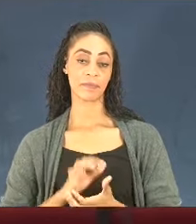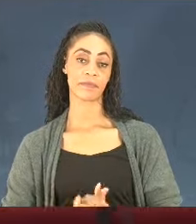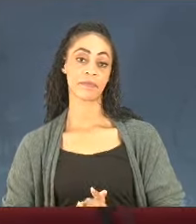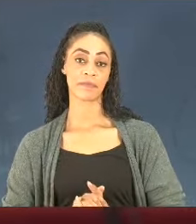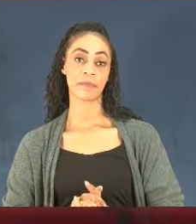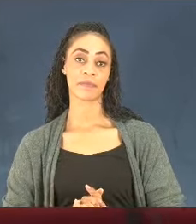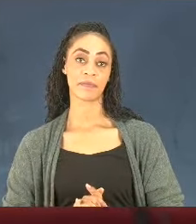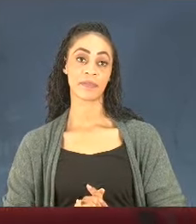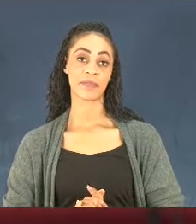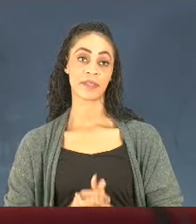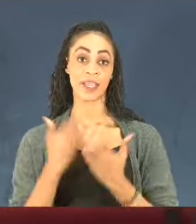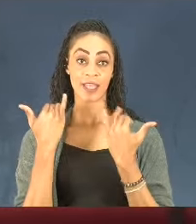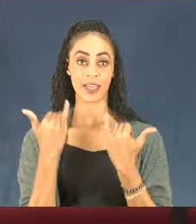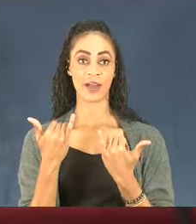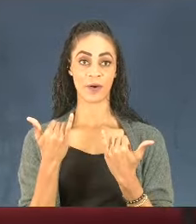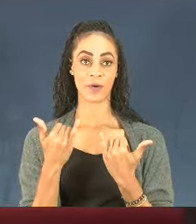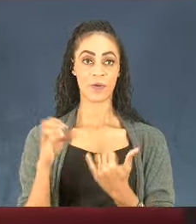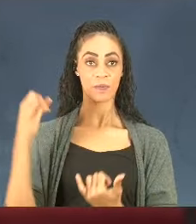So how about light?